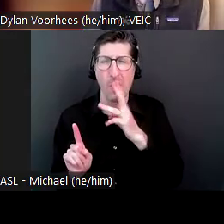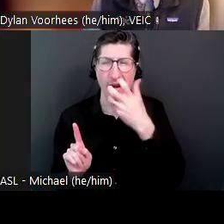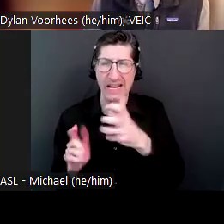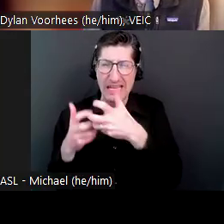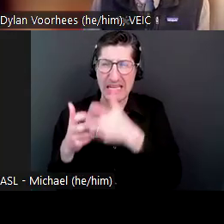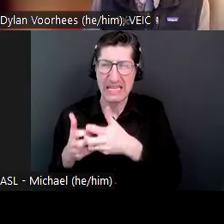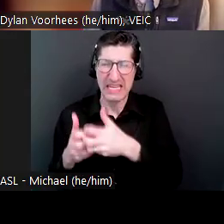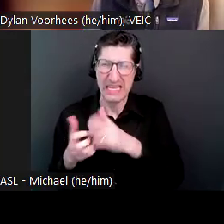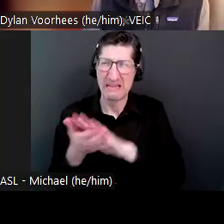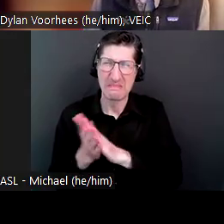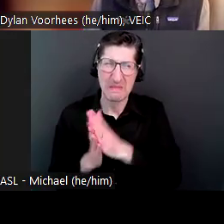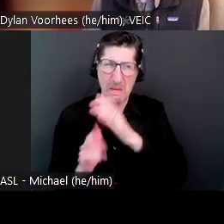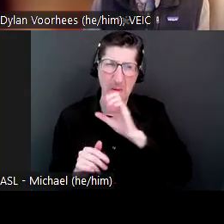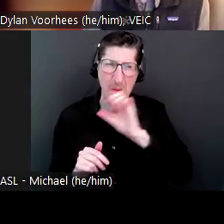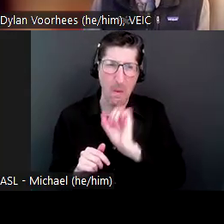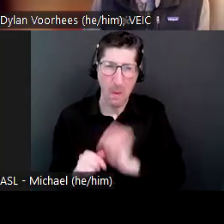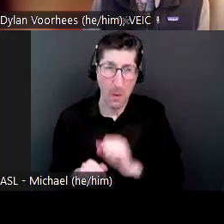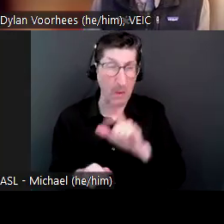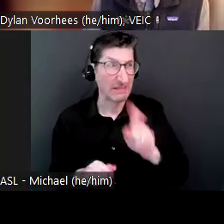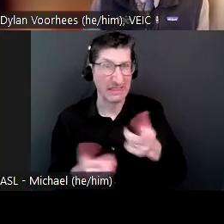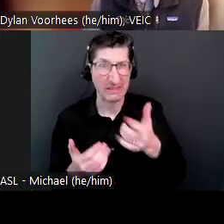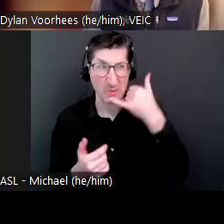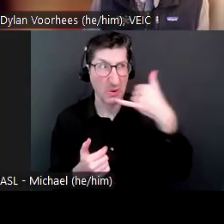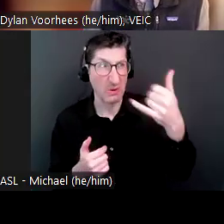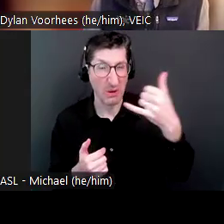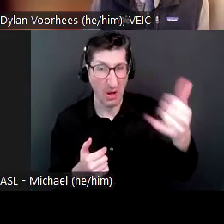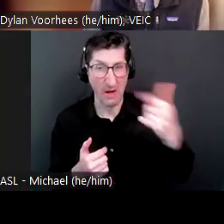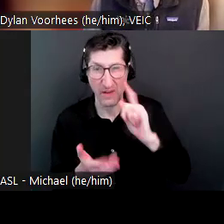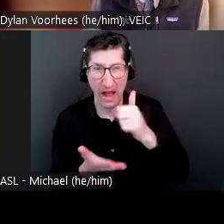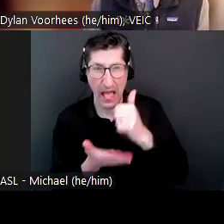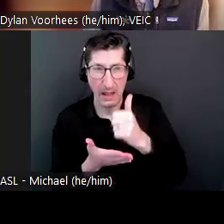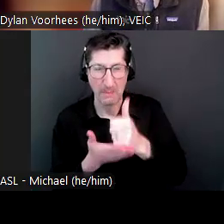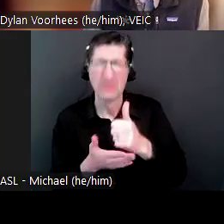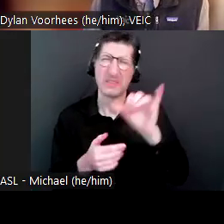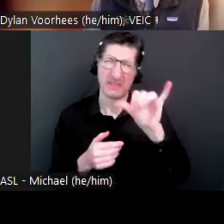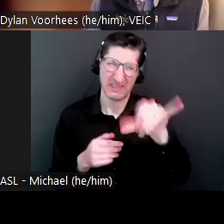for help. And this is a description of what that could look like under the clearinghouse.